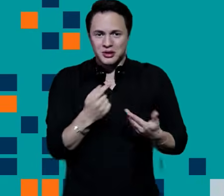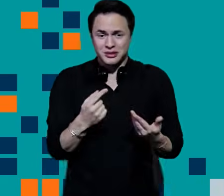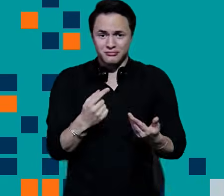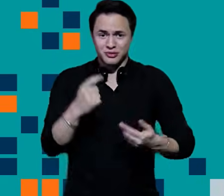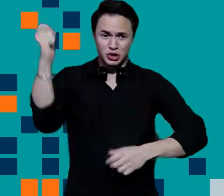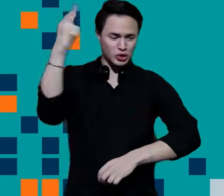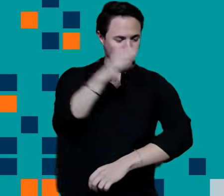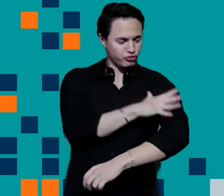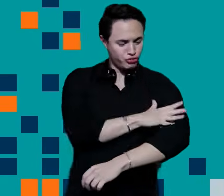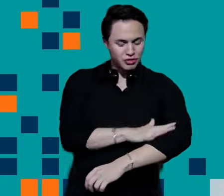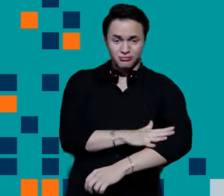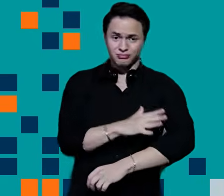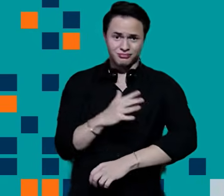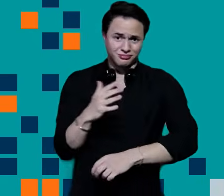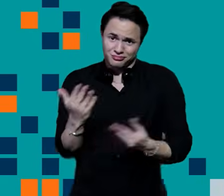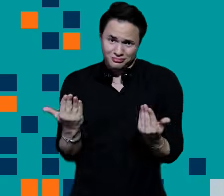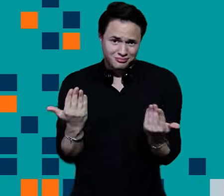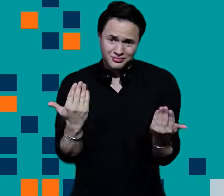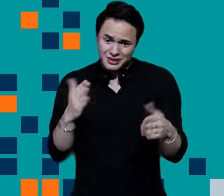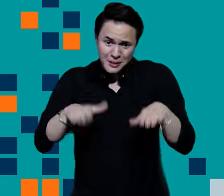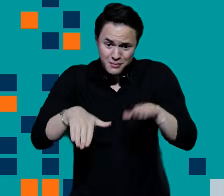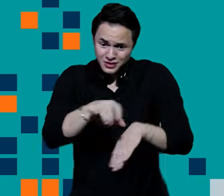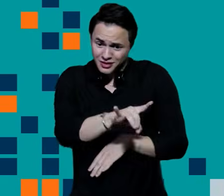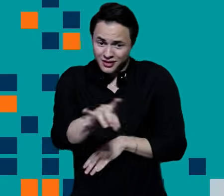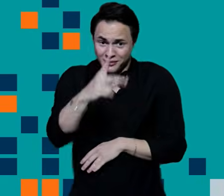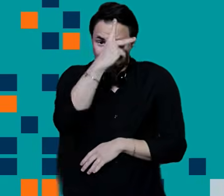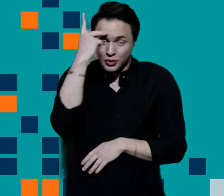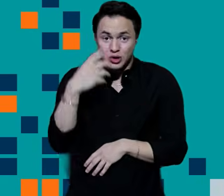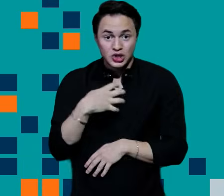of generosity as a result of the design decisions we